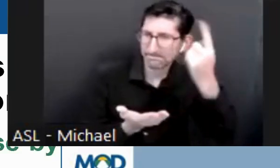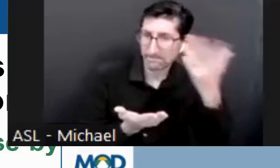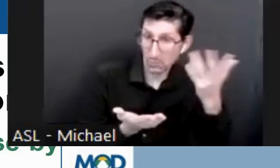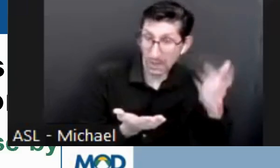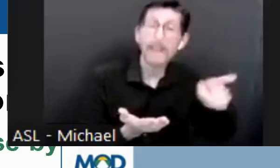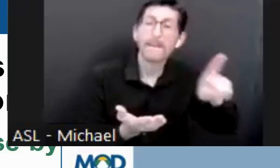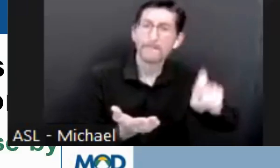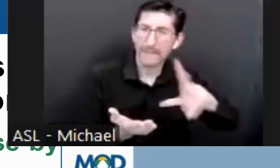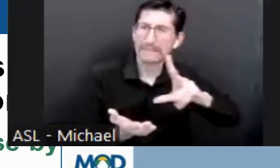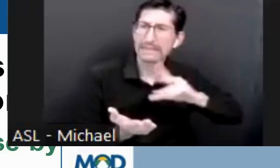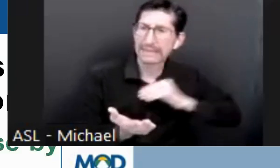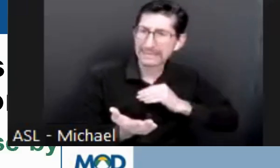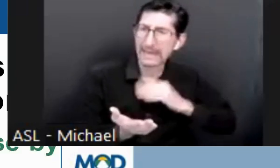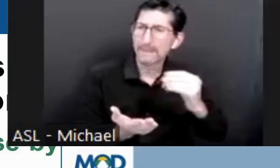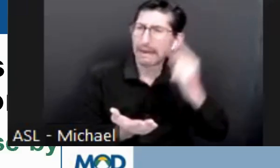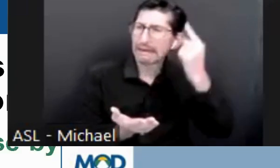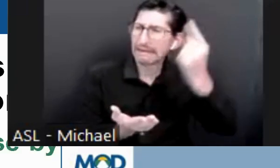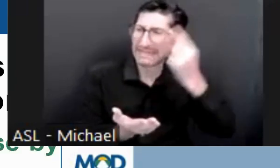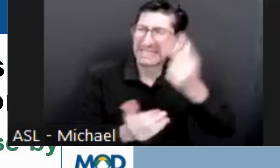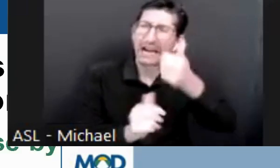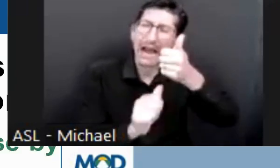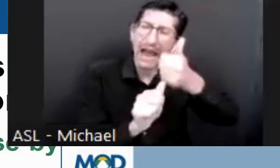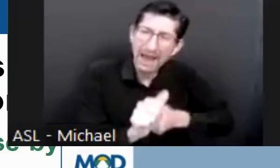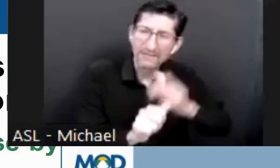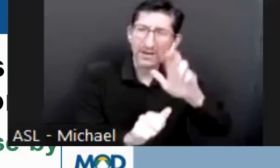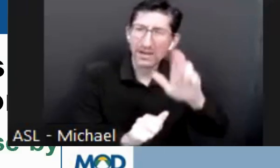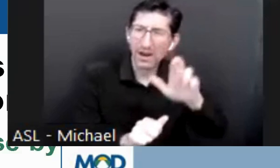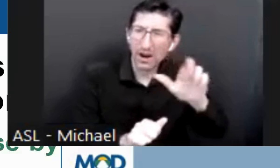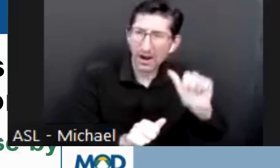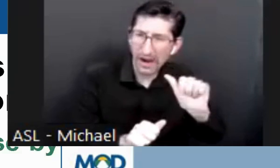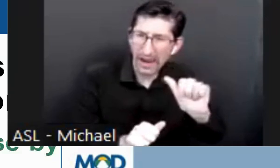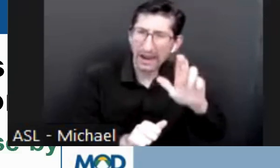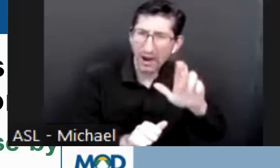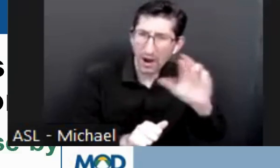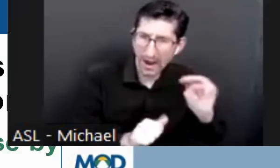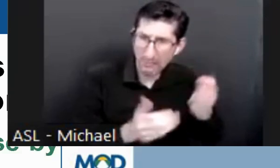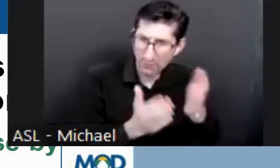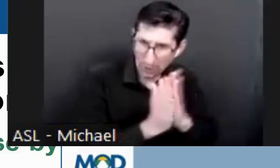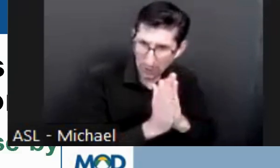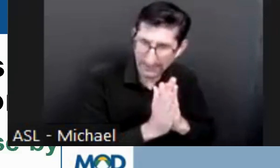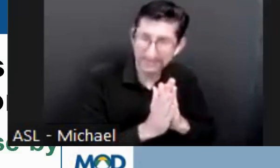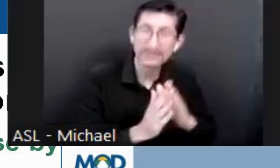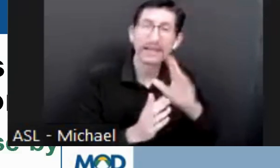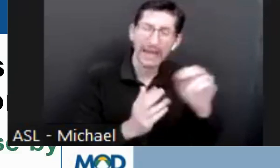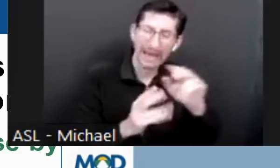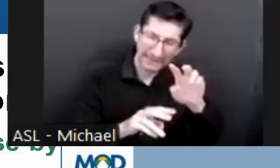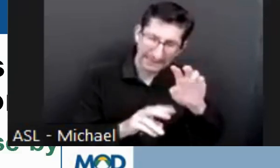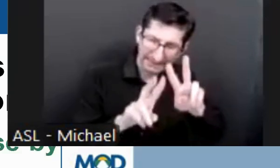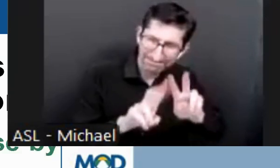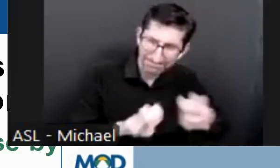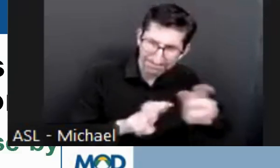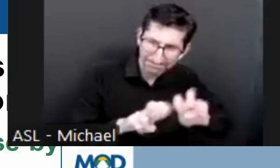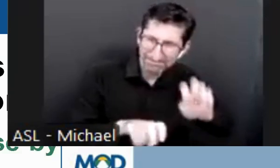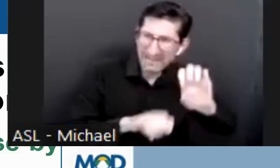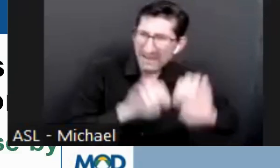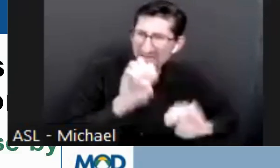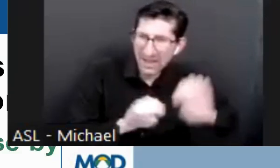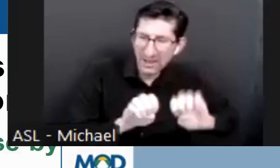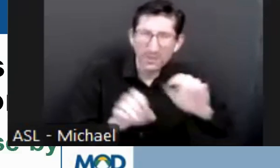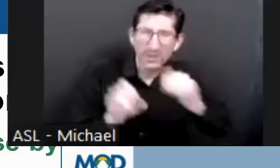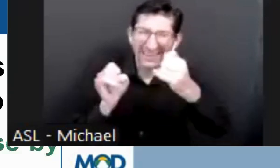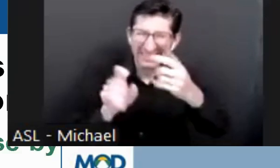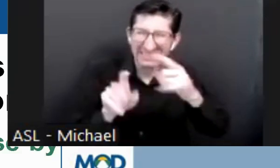accept and consider every reasonable accommodation or modification request that they get and evaluate it on a case-by-case basis